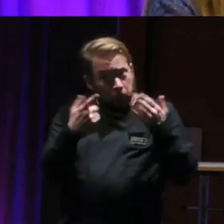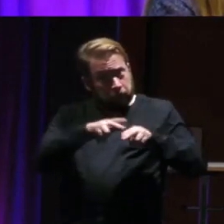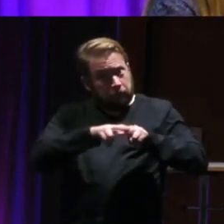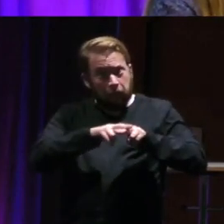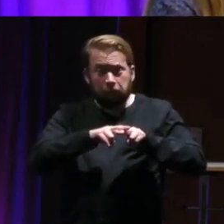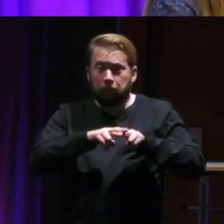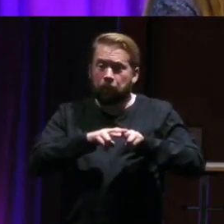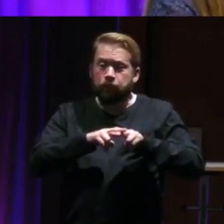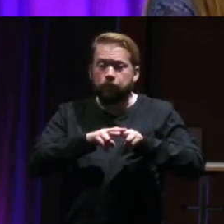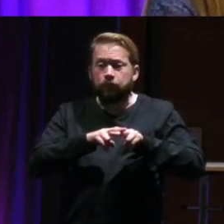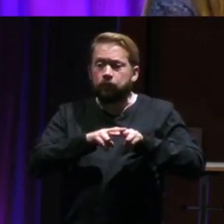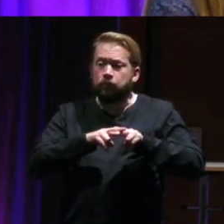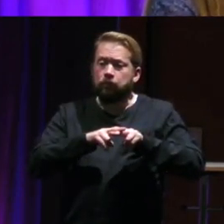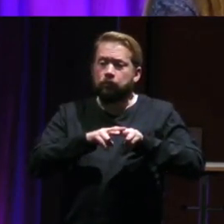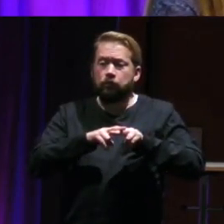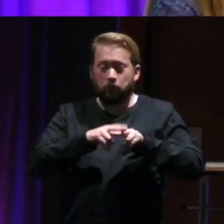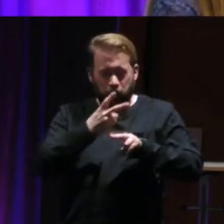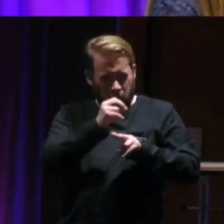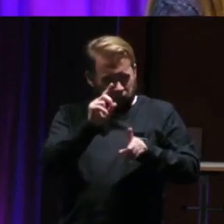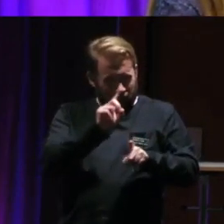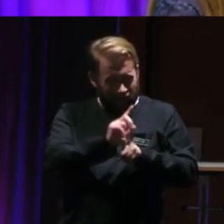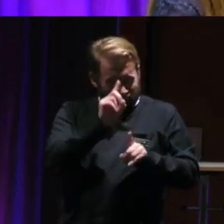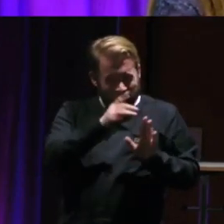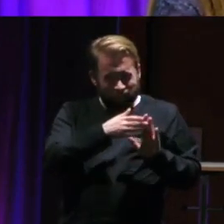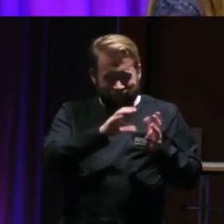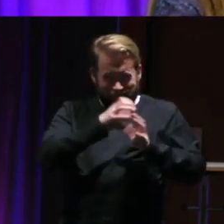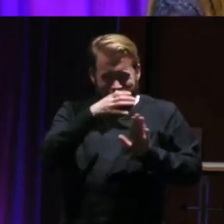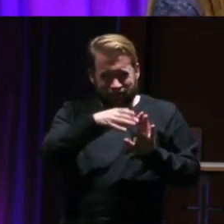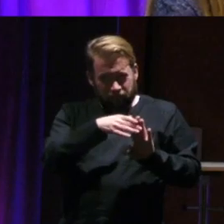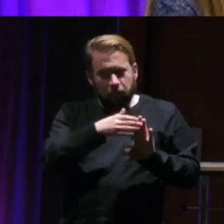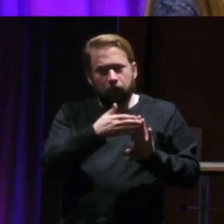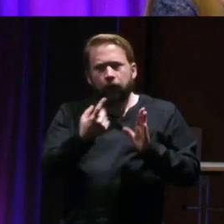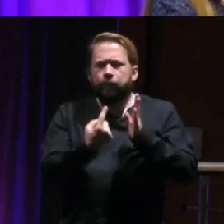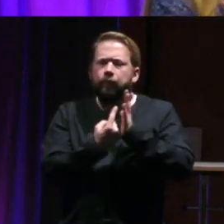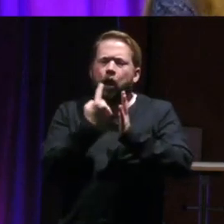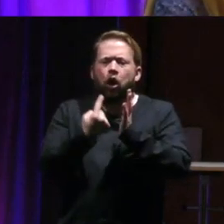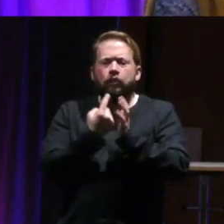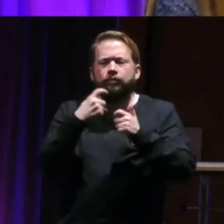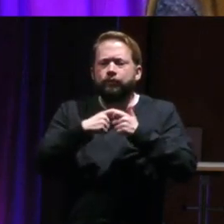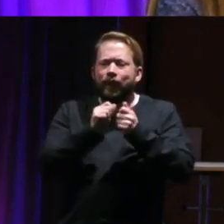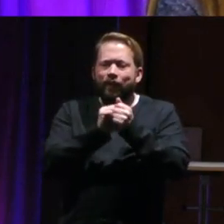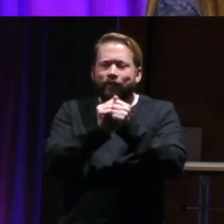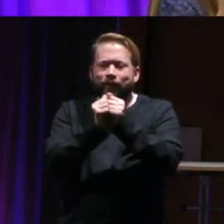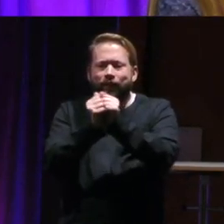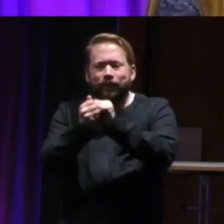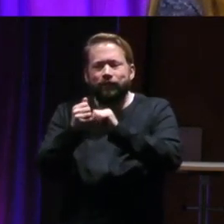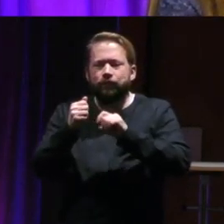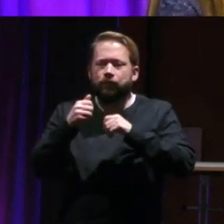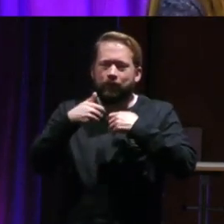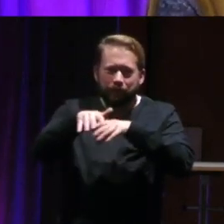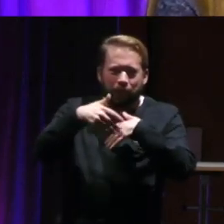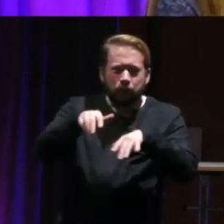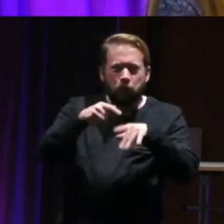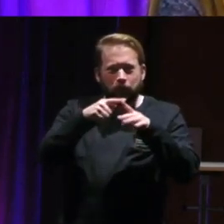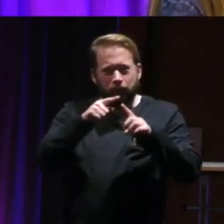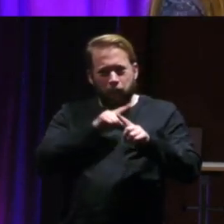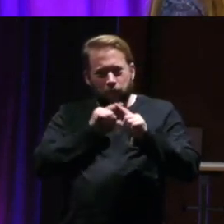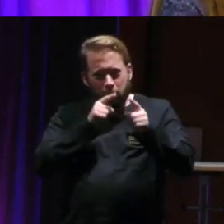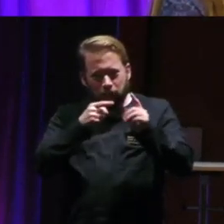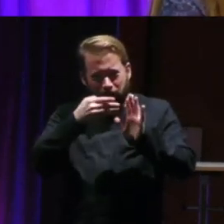winter of 2011 and before the new inauguration of Putin, because there were mass protests, demonstrations in the